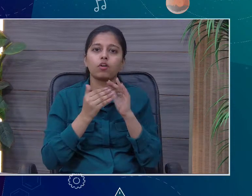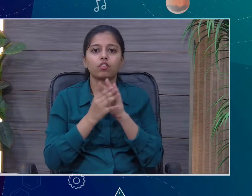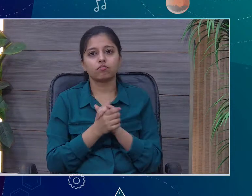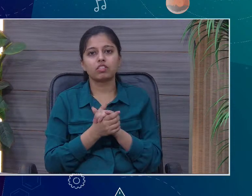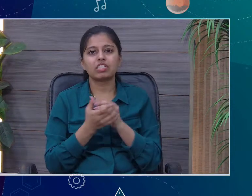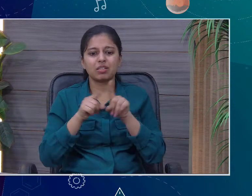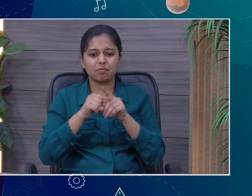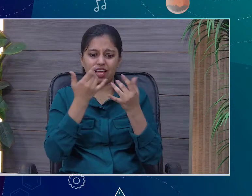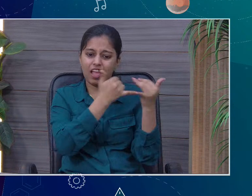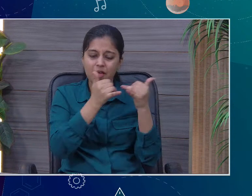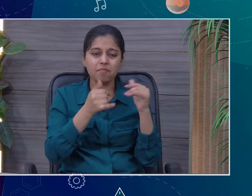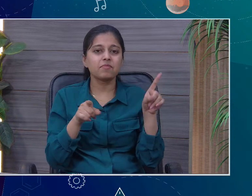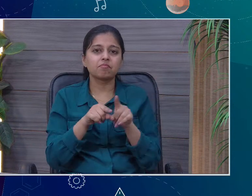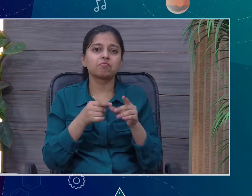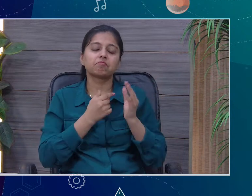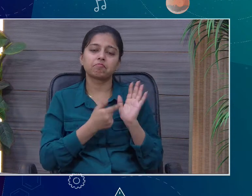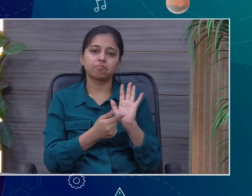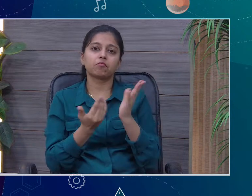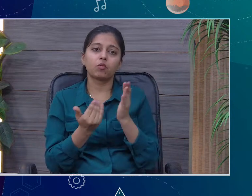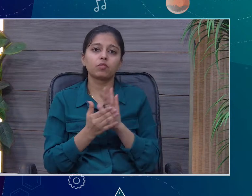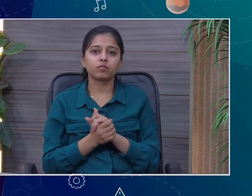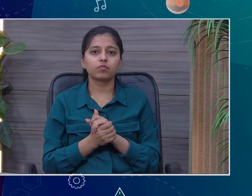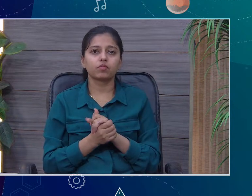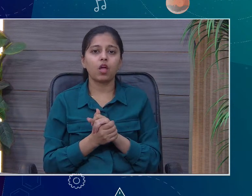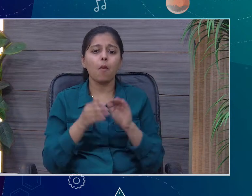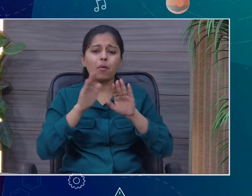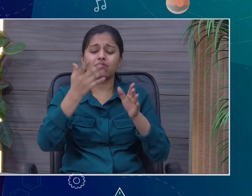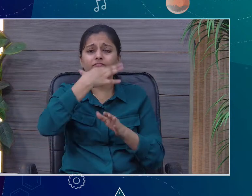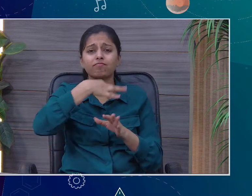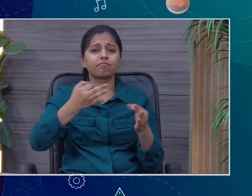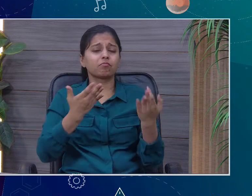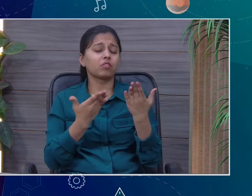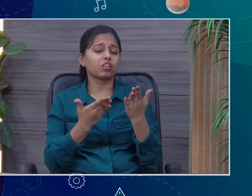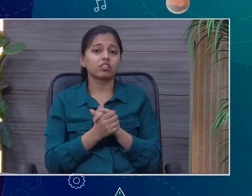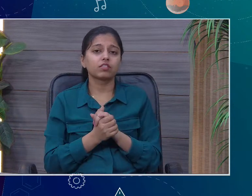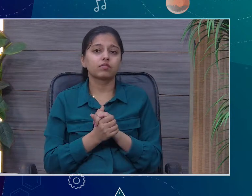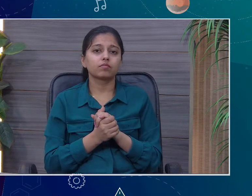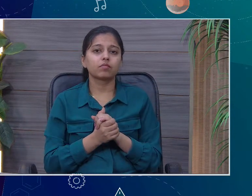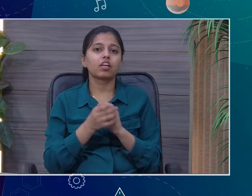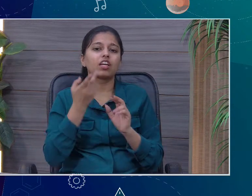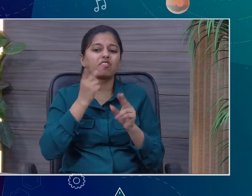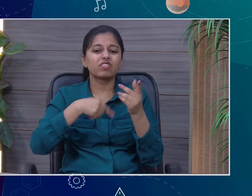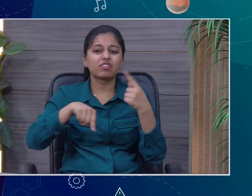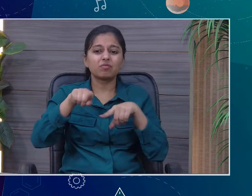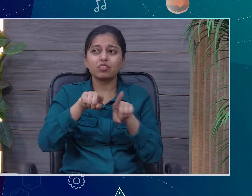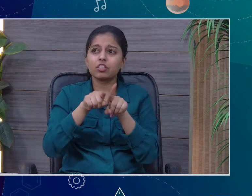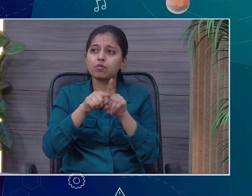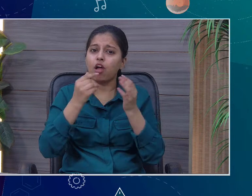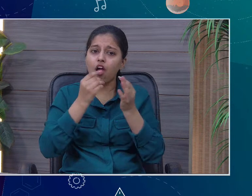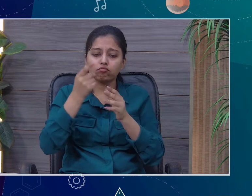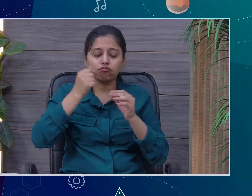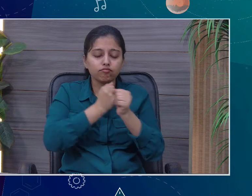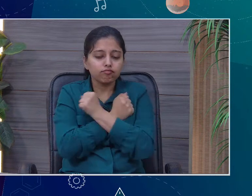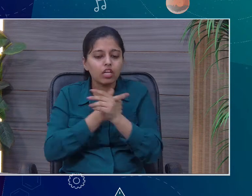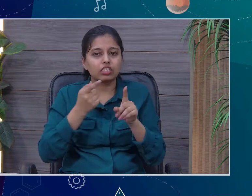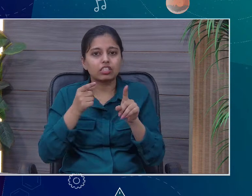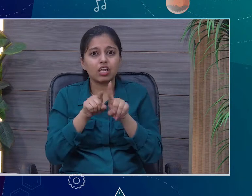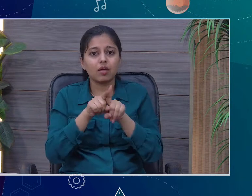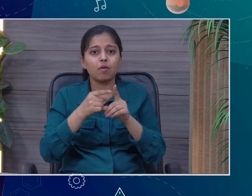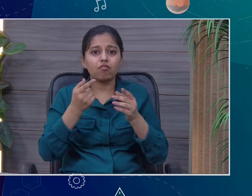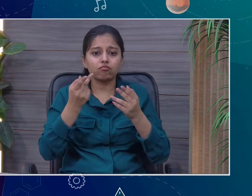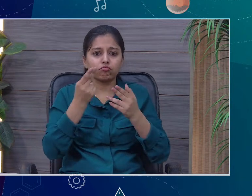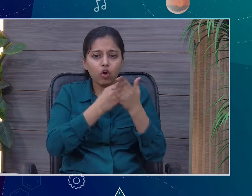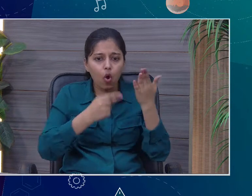ma'am. So means what if they love the riddles? So whatever they love, can